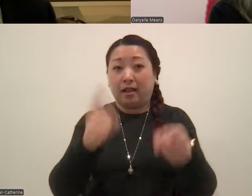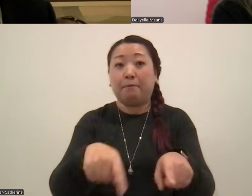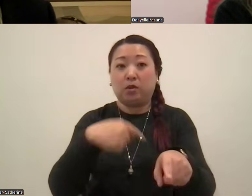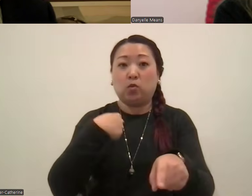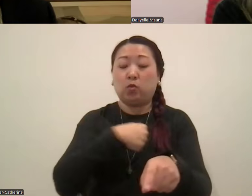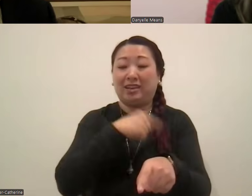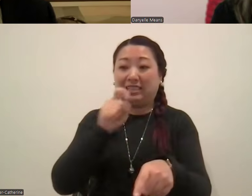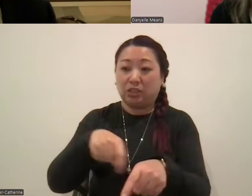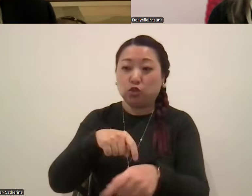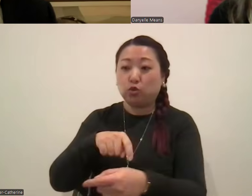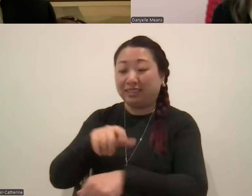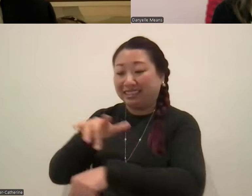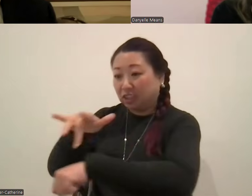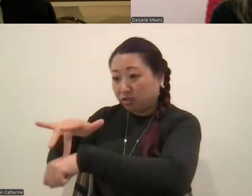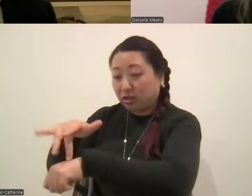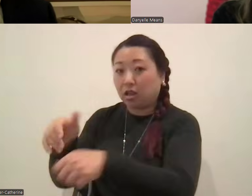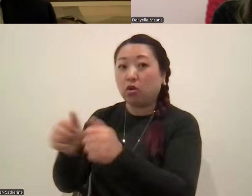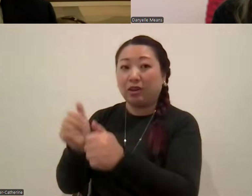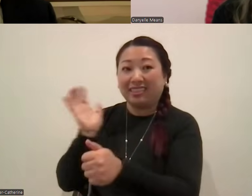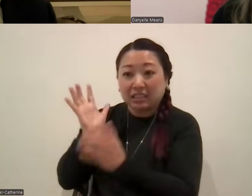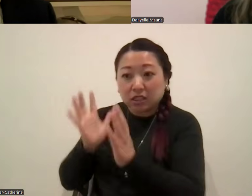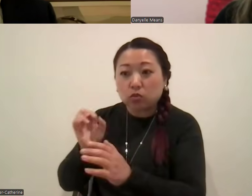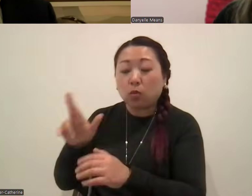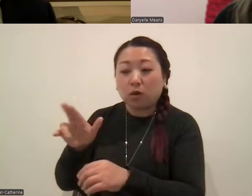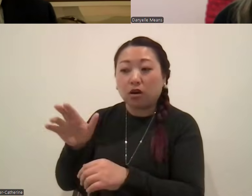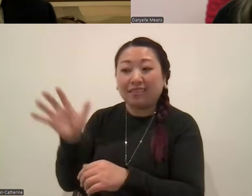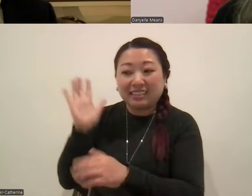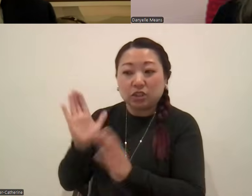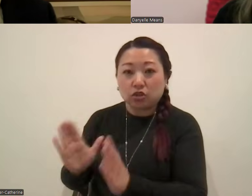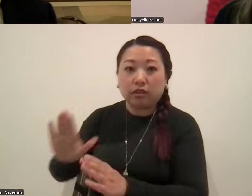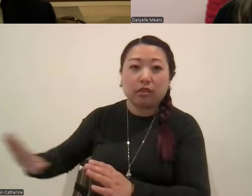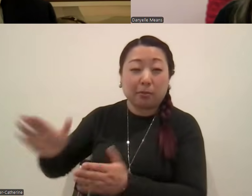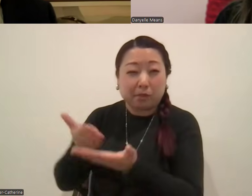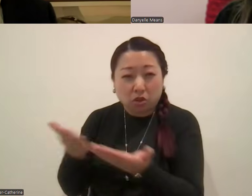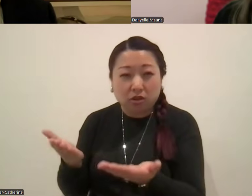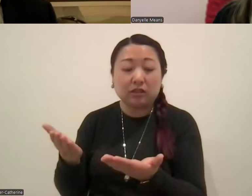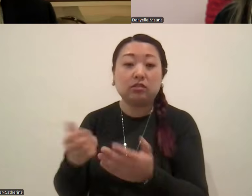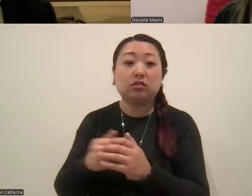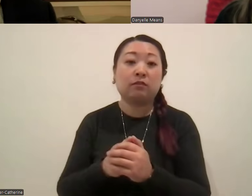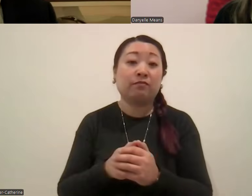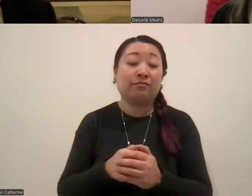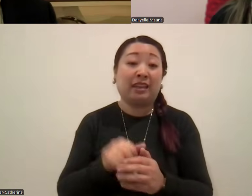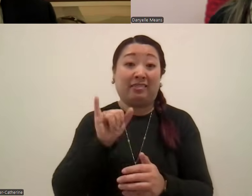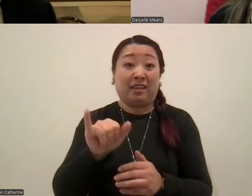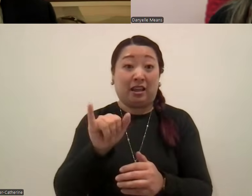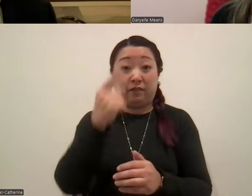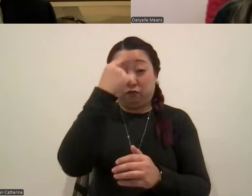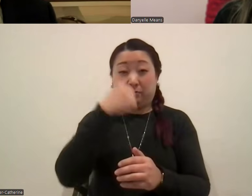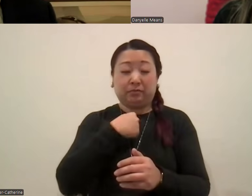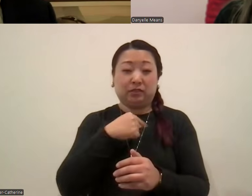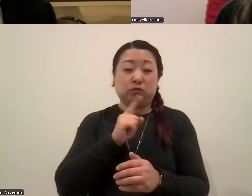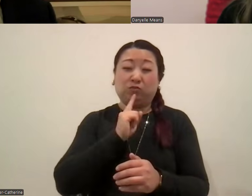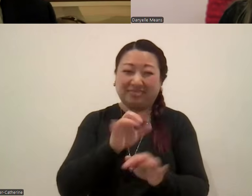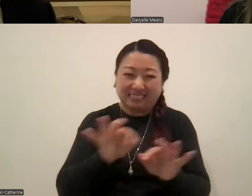either ancestors or with their belongings. And that to me is a really important and very